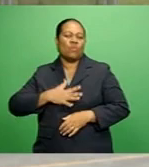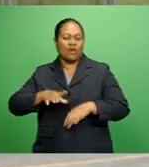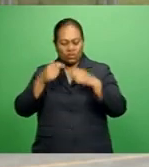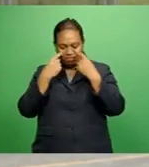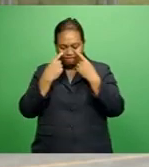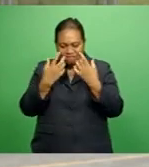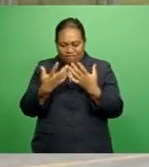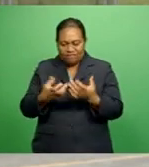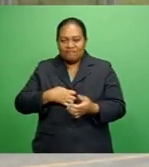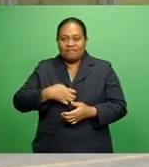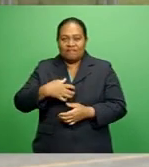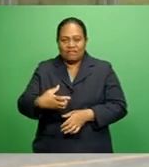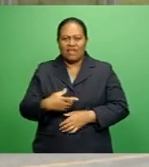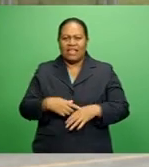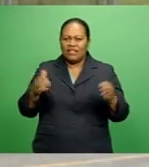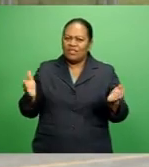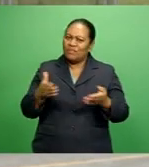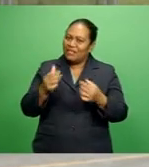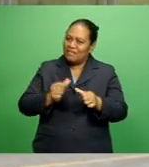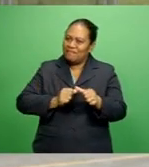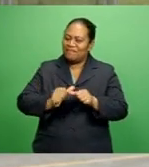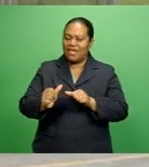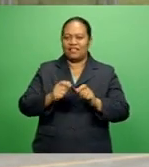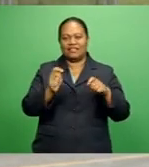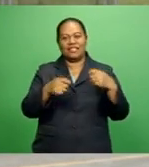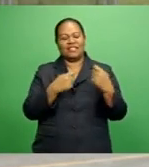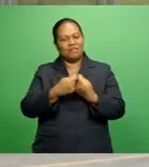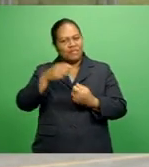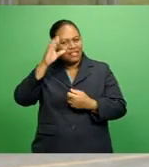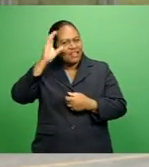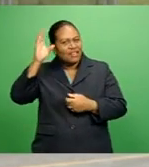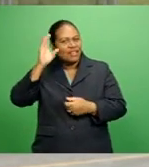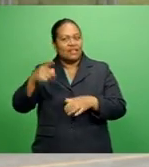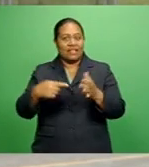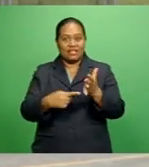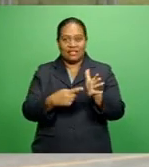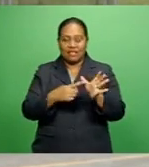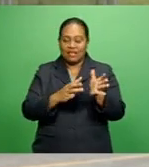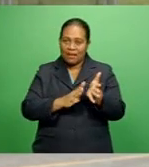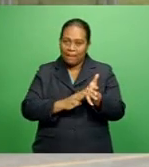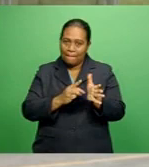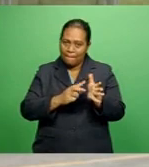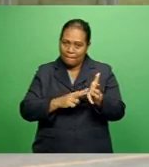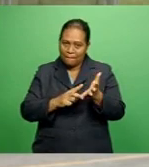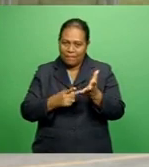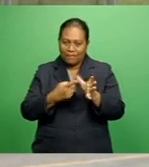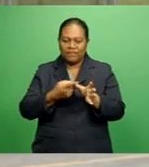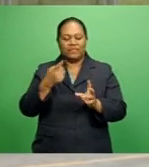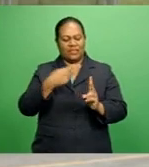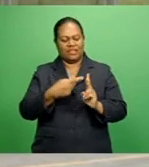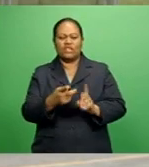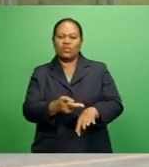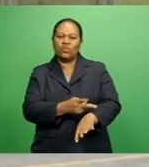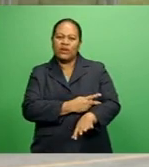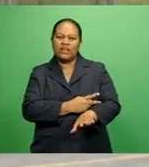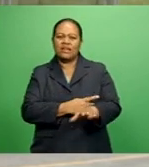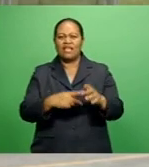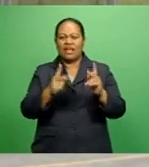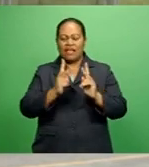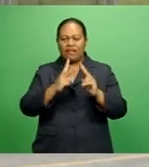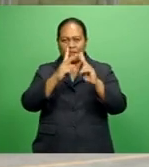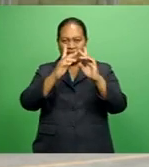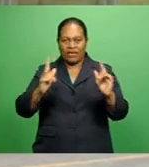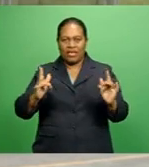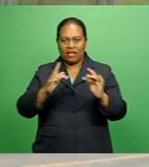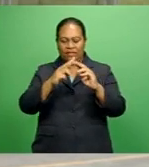exposure playing against some of the best teams in the country. For Tamavua-based Celtics and Green Valley, it's about restoring the